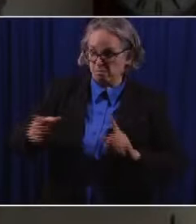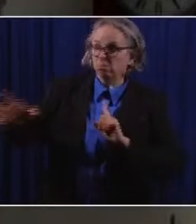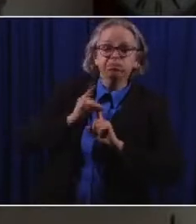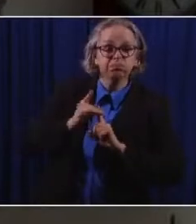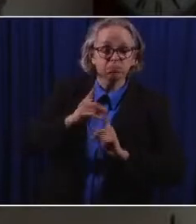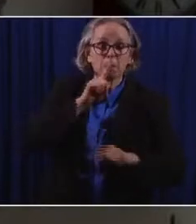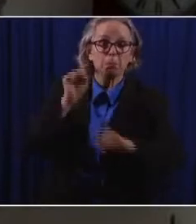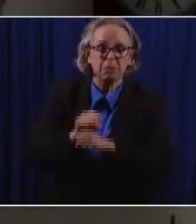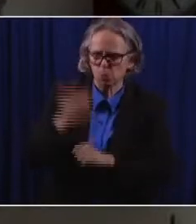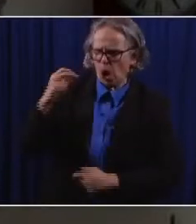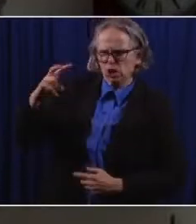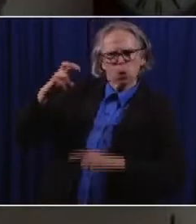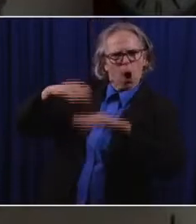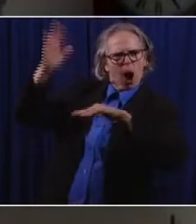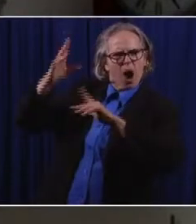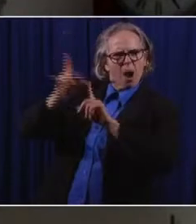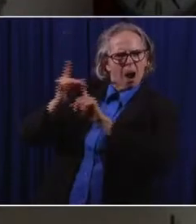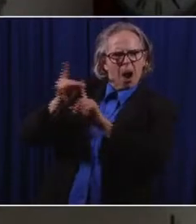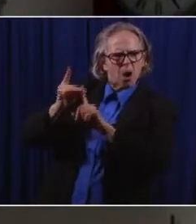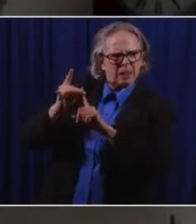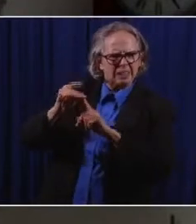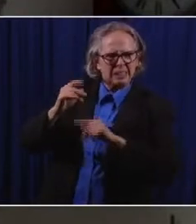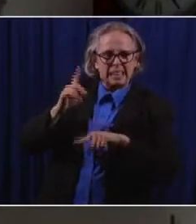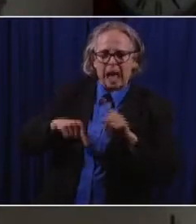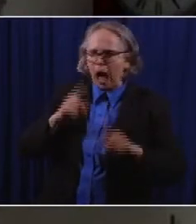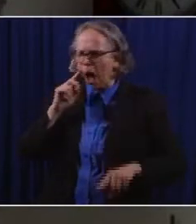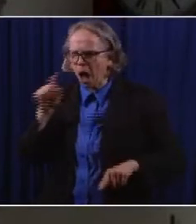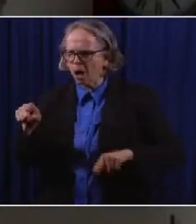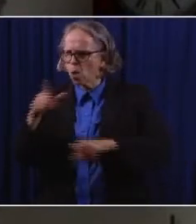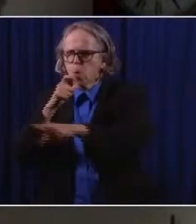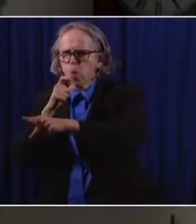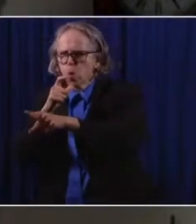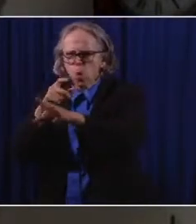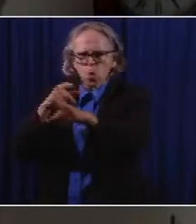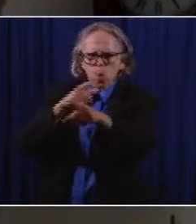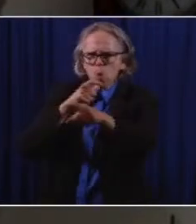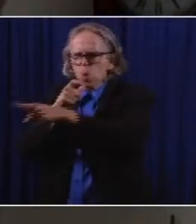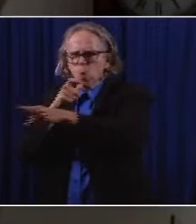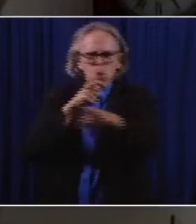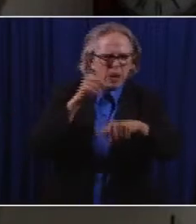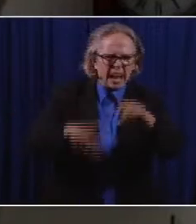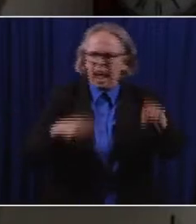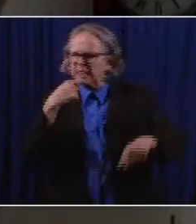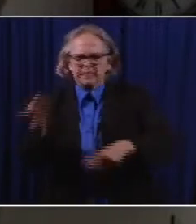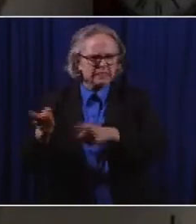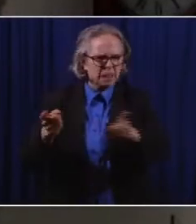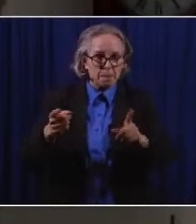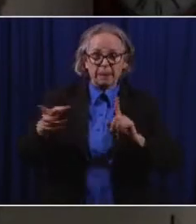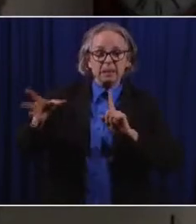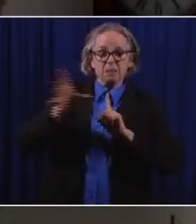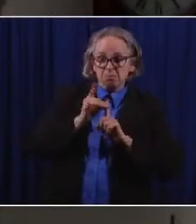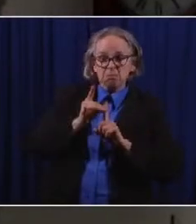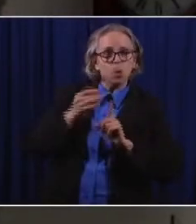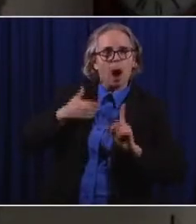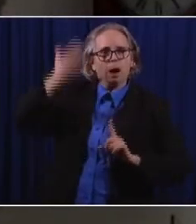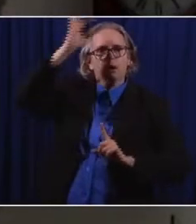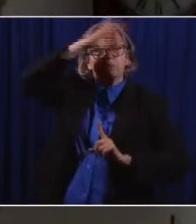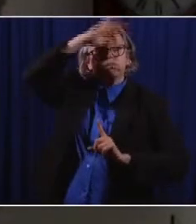who has it and who doesn't have it generally, and many times they don't know. So now your question is, of all the people I